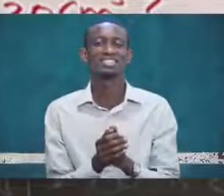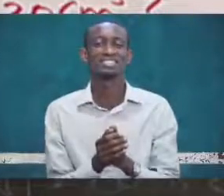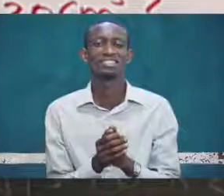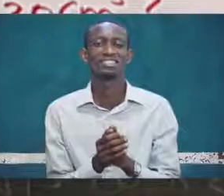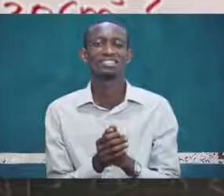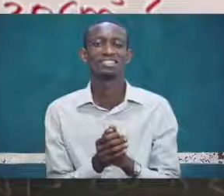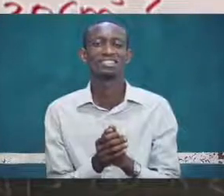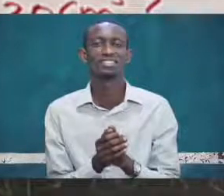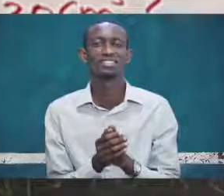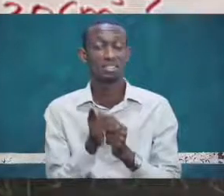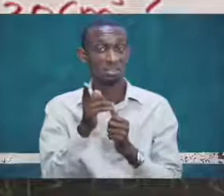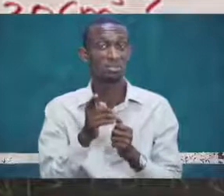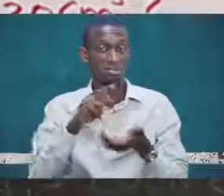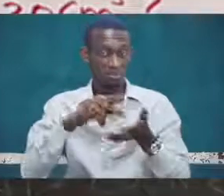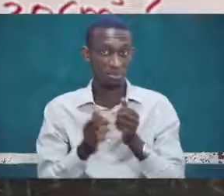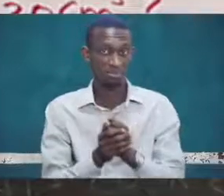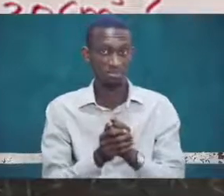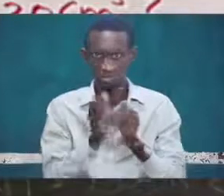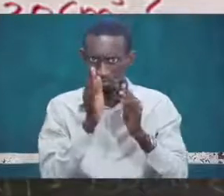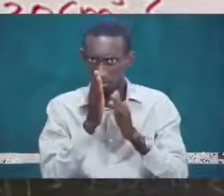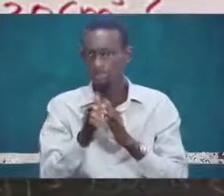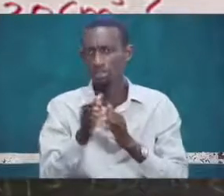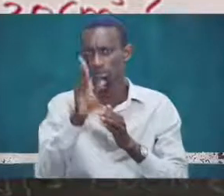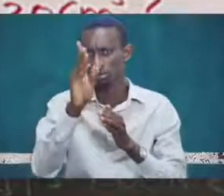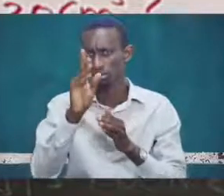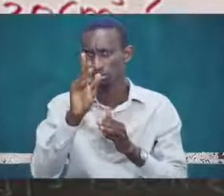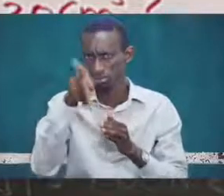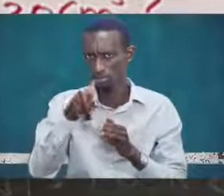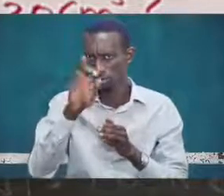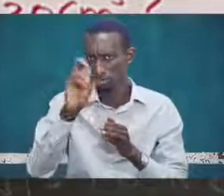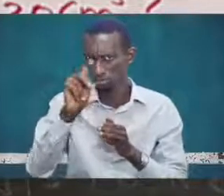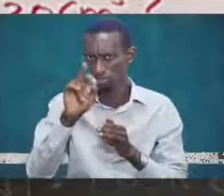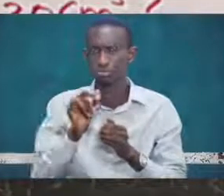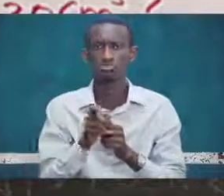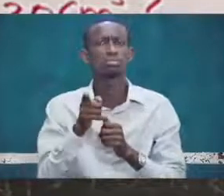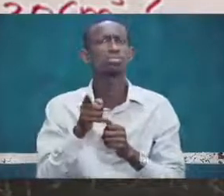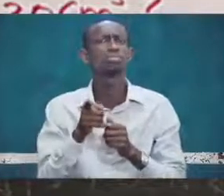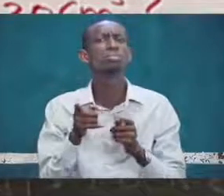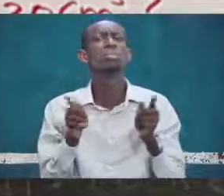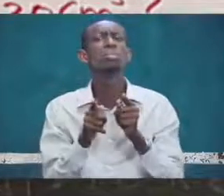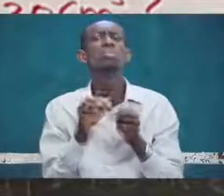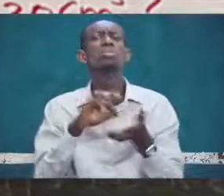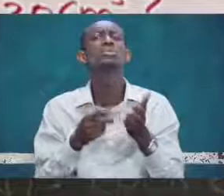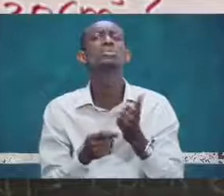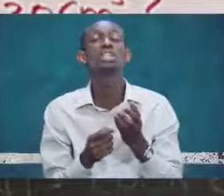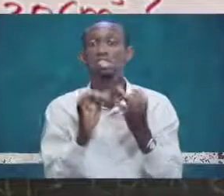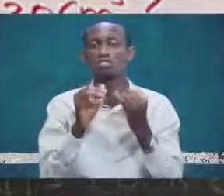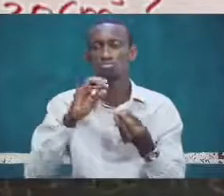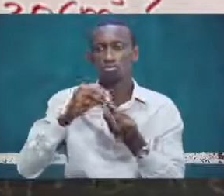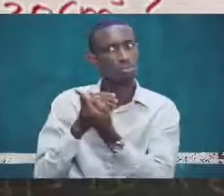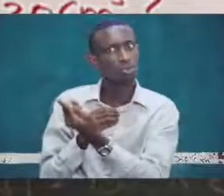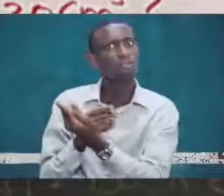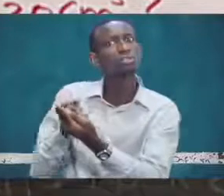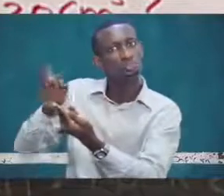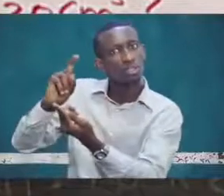was dialect propulsion. In a few words, dialect propulsion, if one amount increases, the